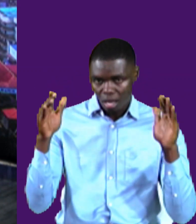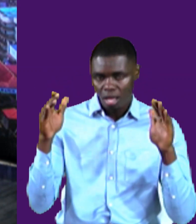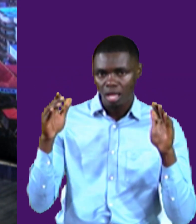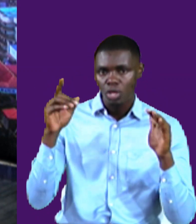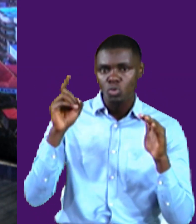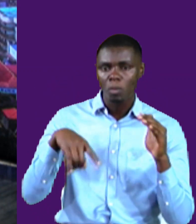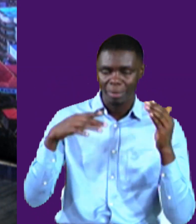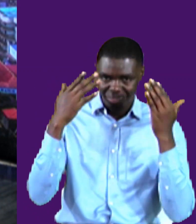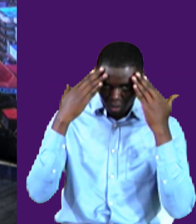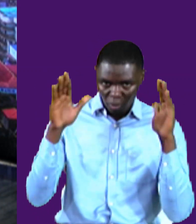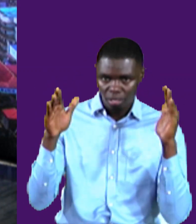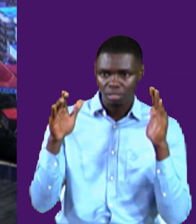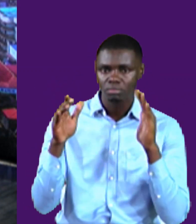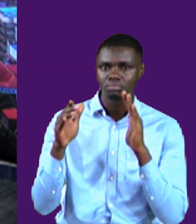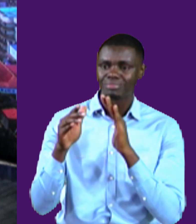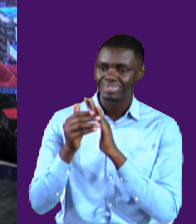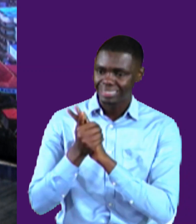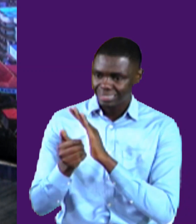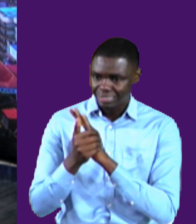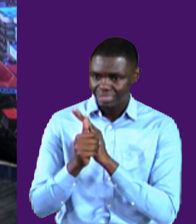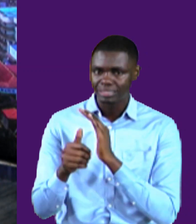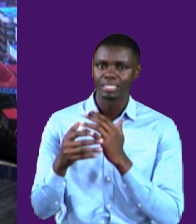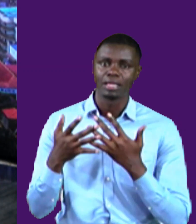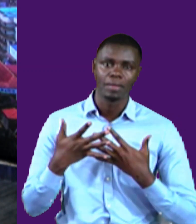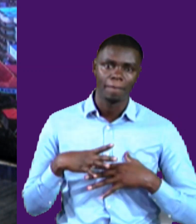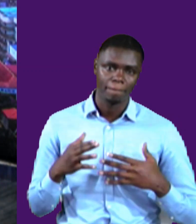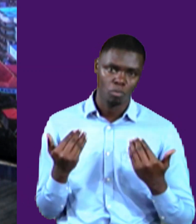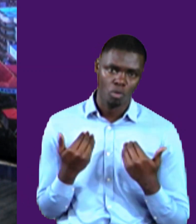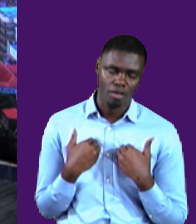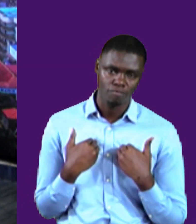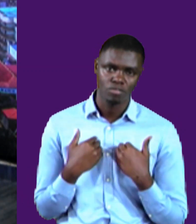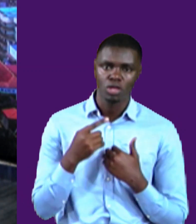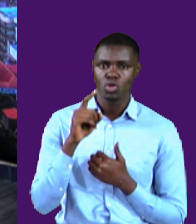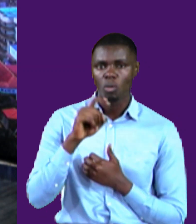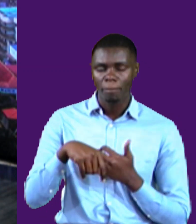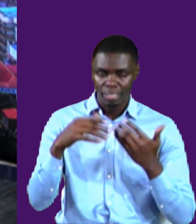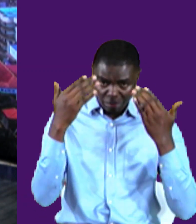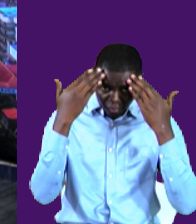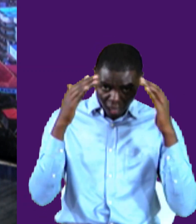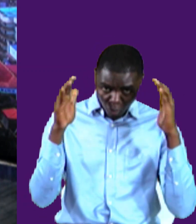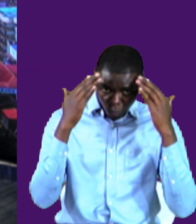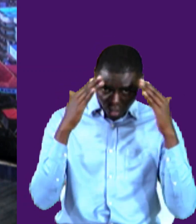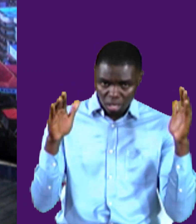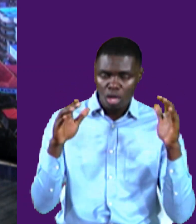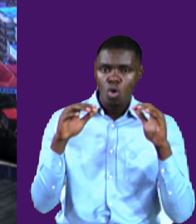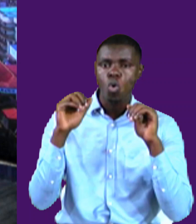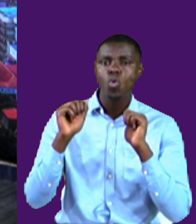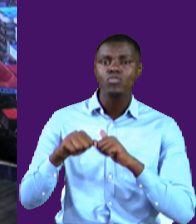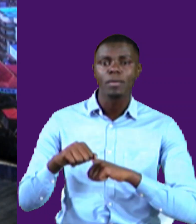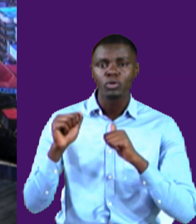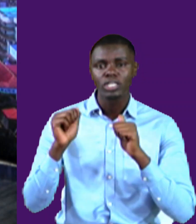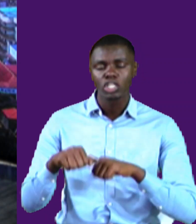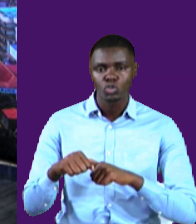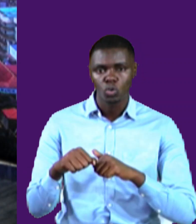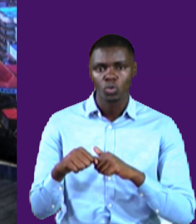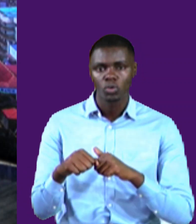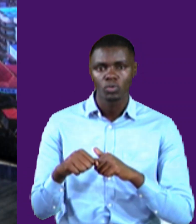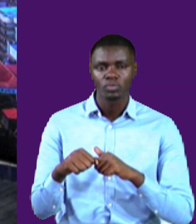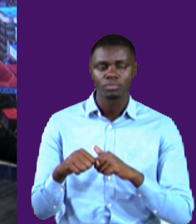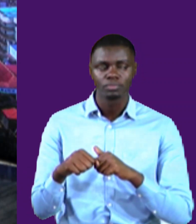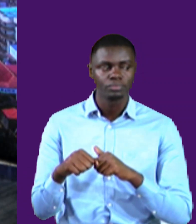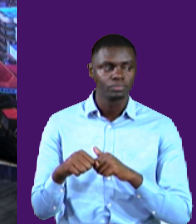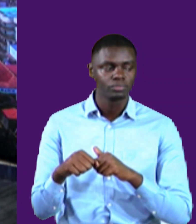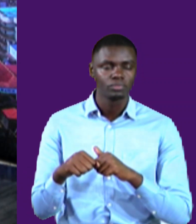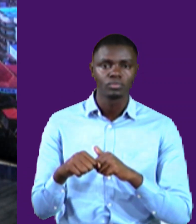the skills that these people have. You need to be aware of the potential